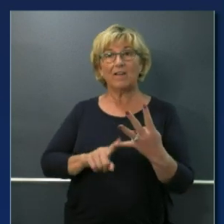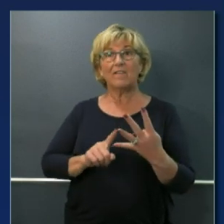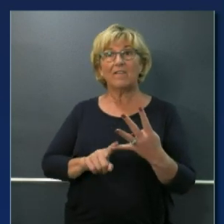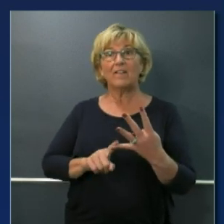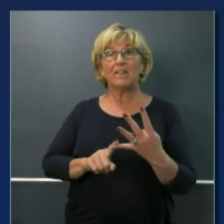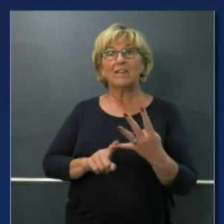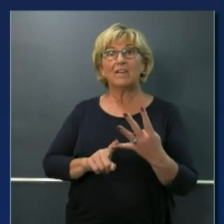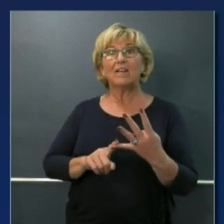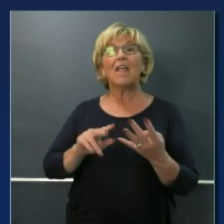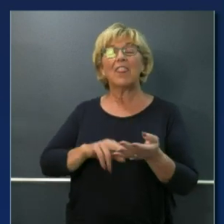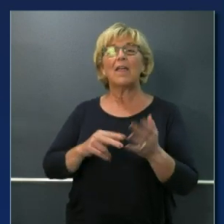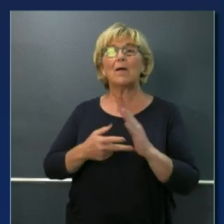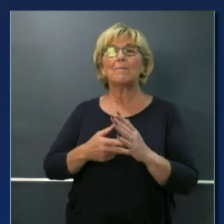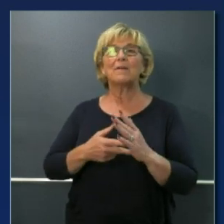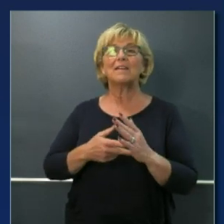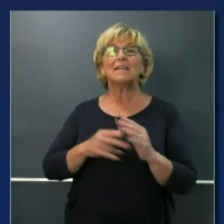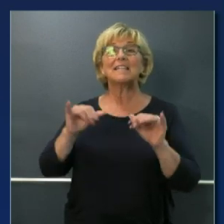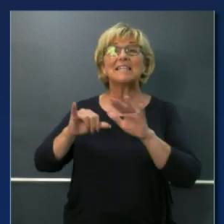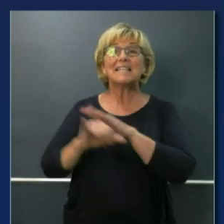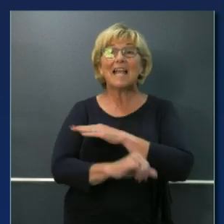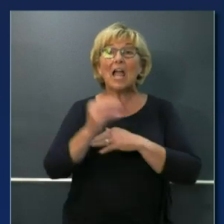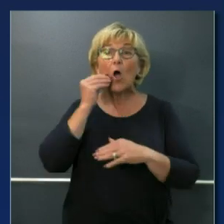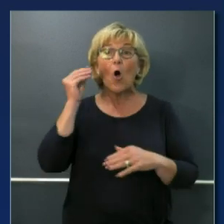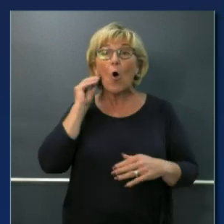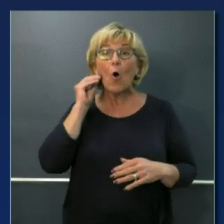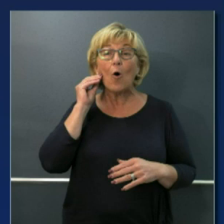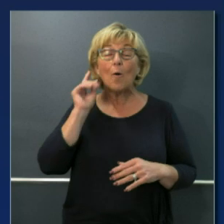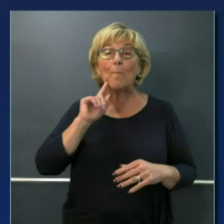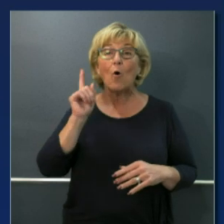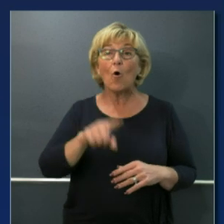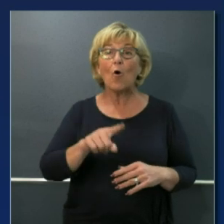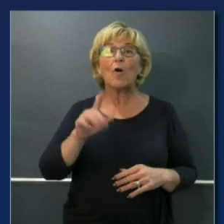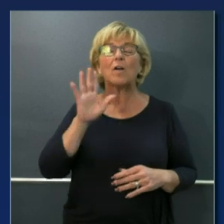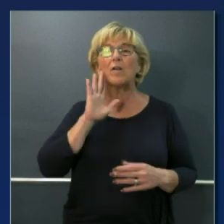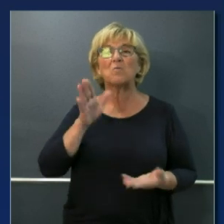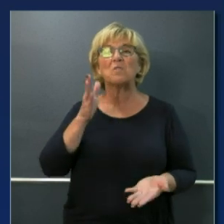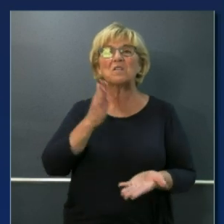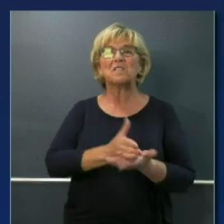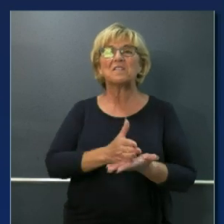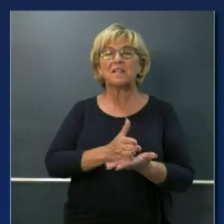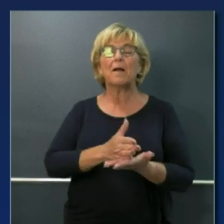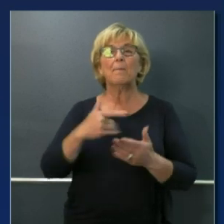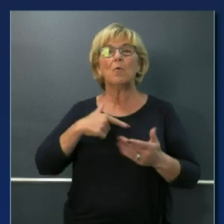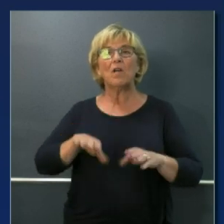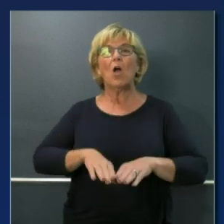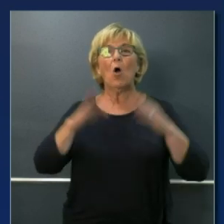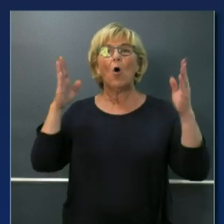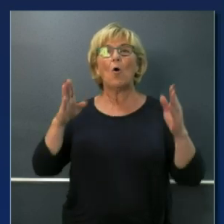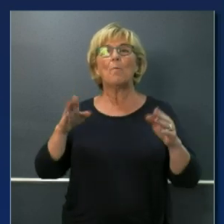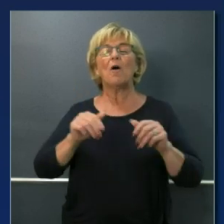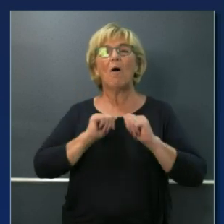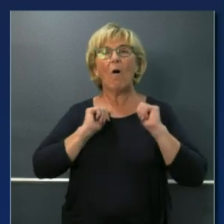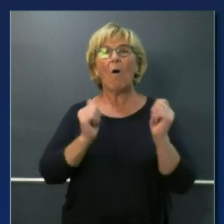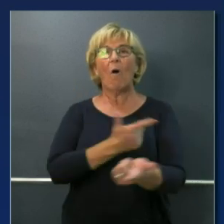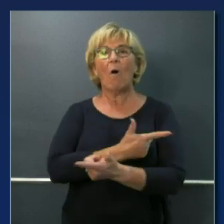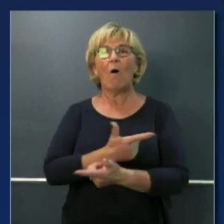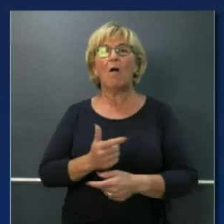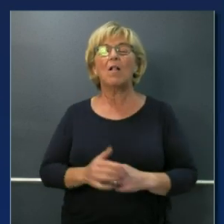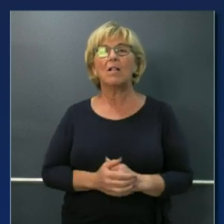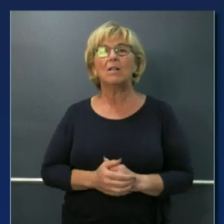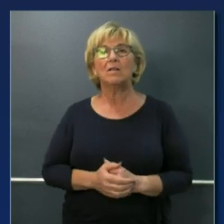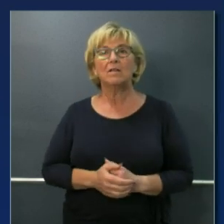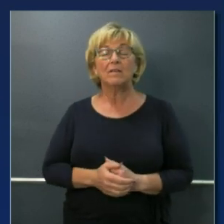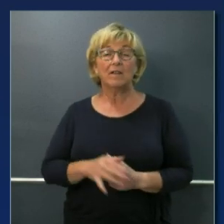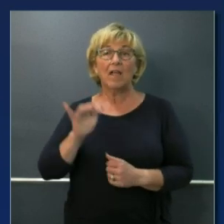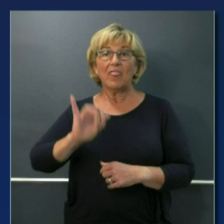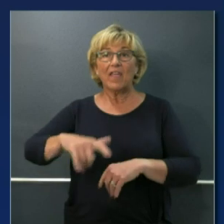the end of the stay-at-home order. And that's when we'd be opening all of our highest risk workplaces without modification necessary at that time,